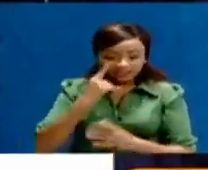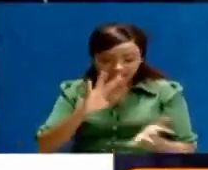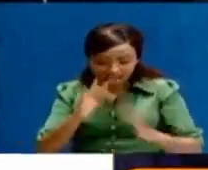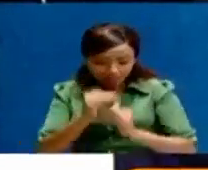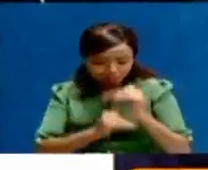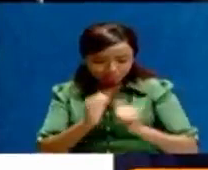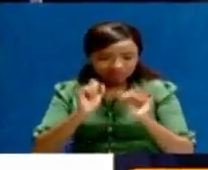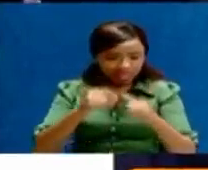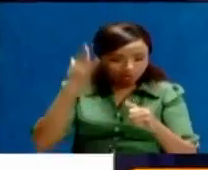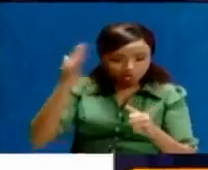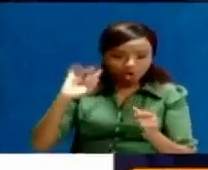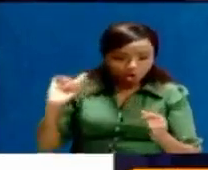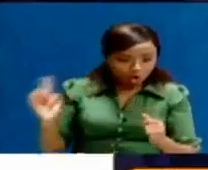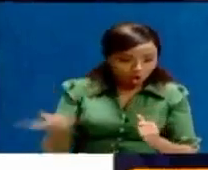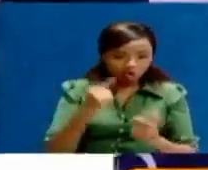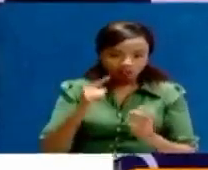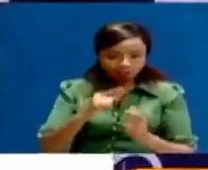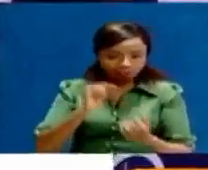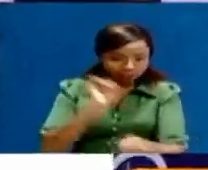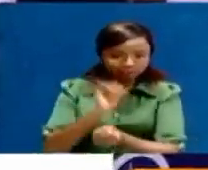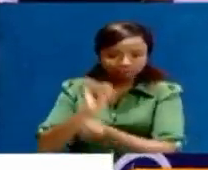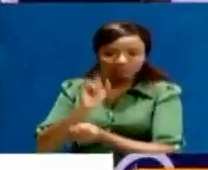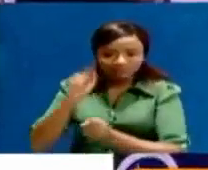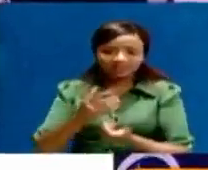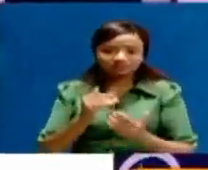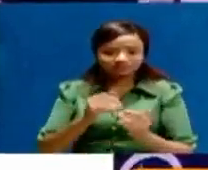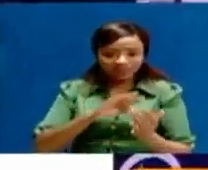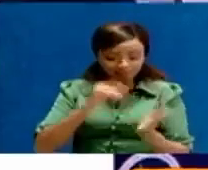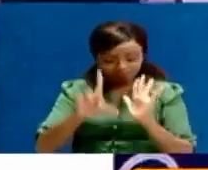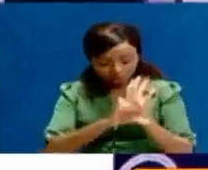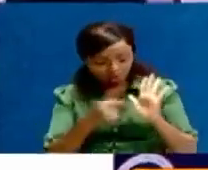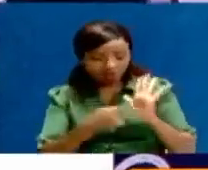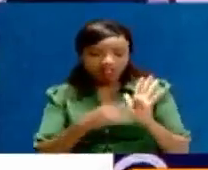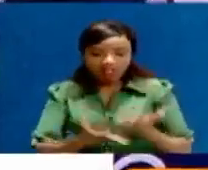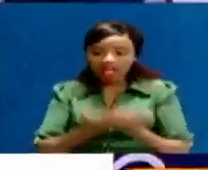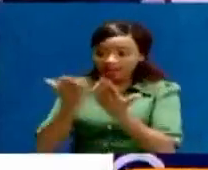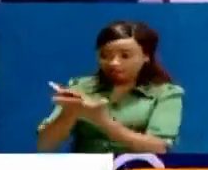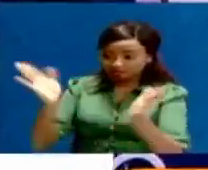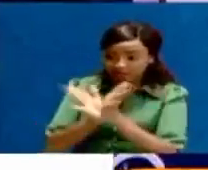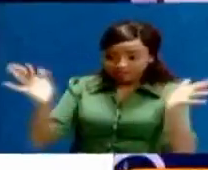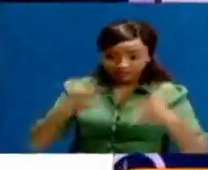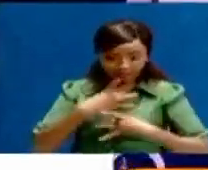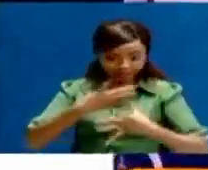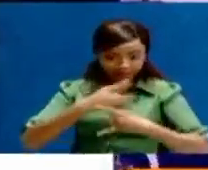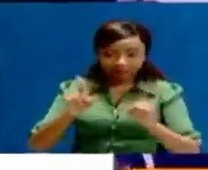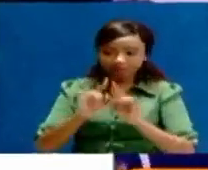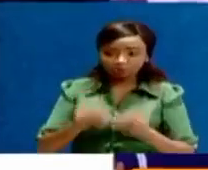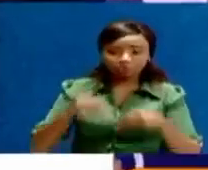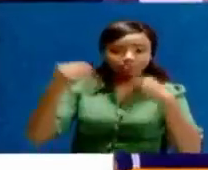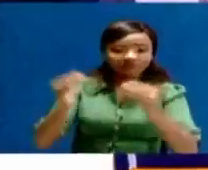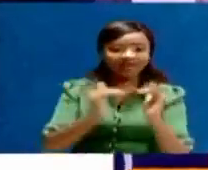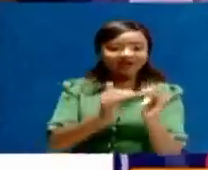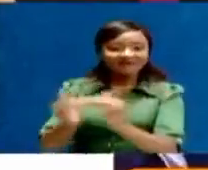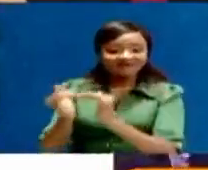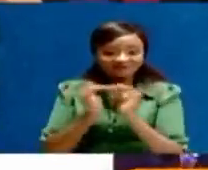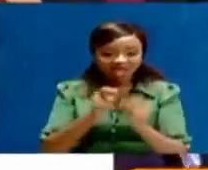that dictate all prosecutions in the country must be founded in law to serve public interest and engrave fair